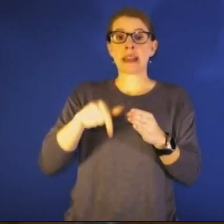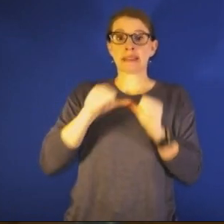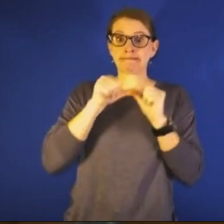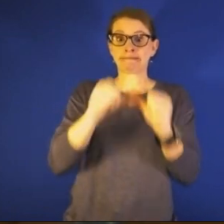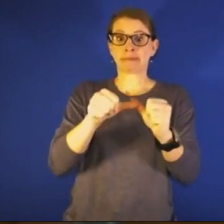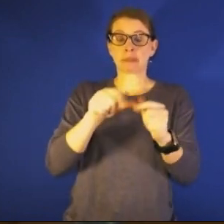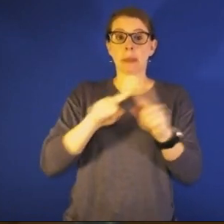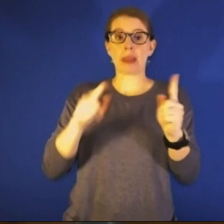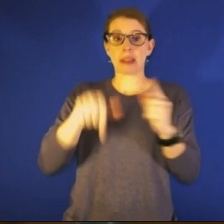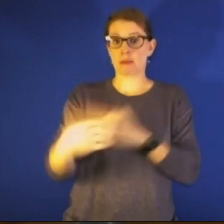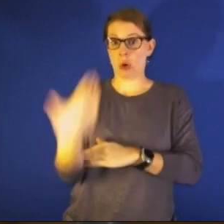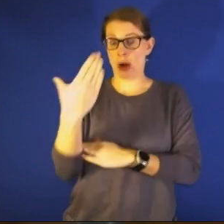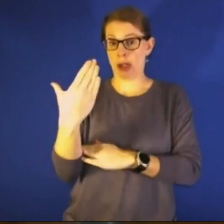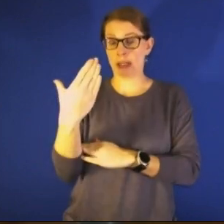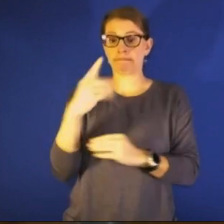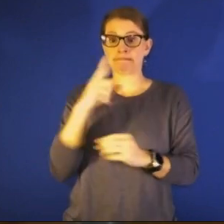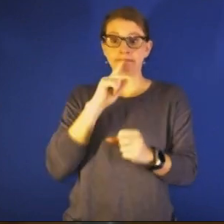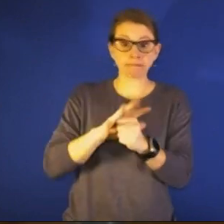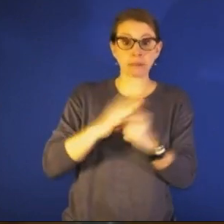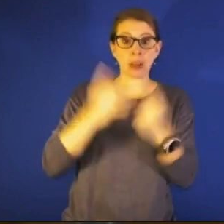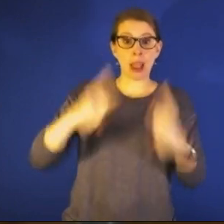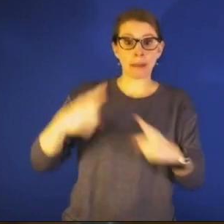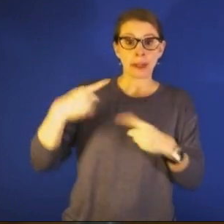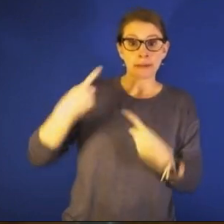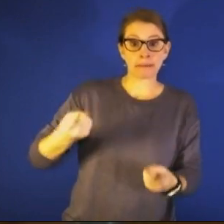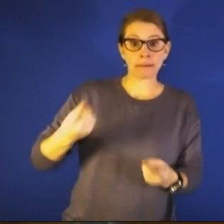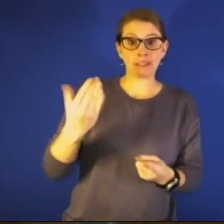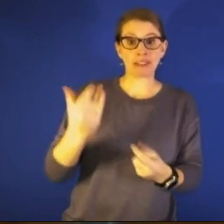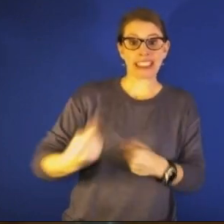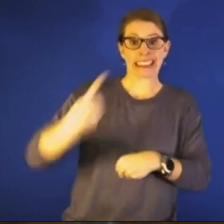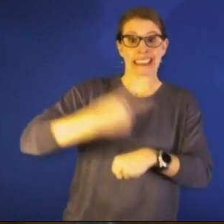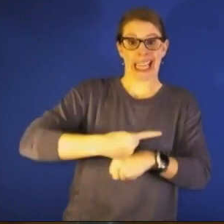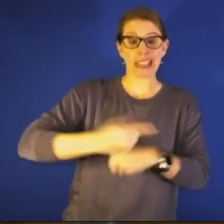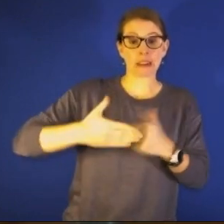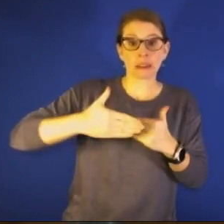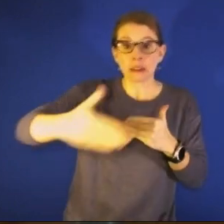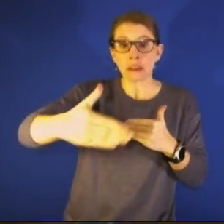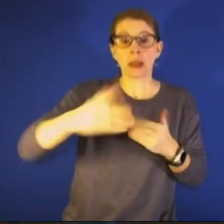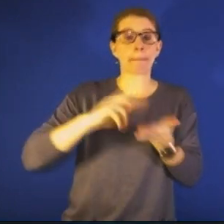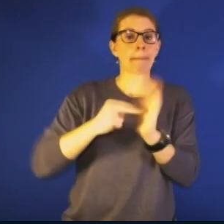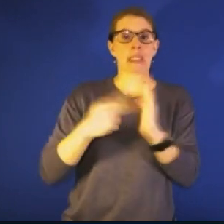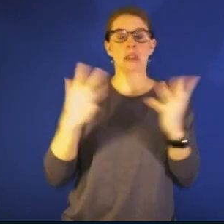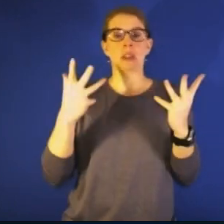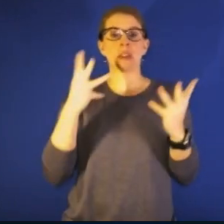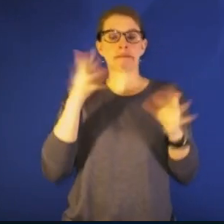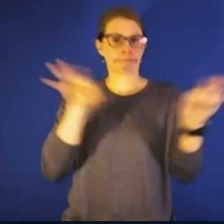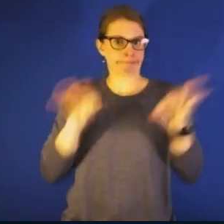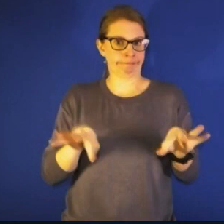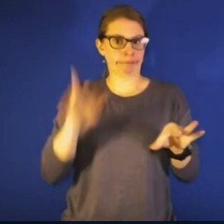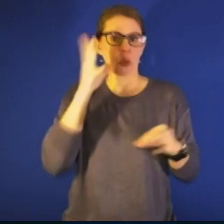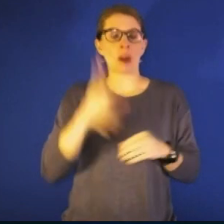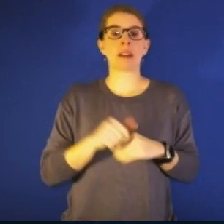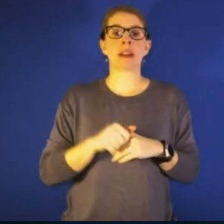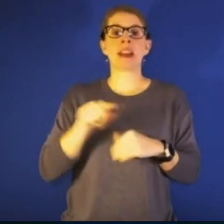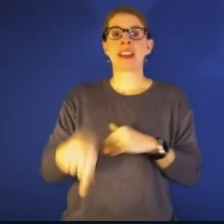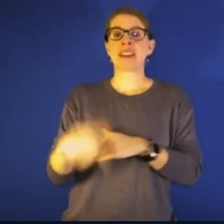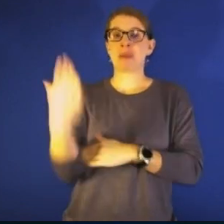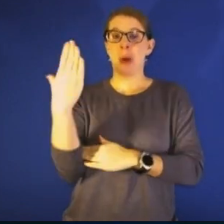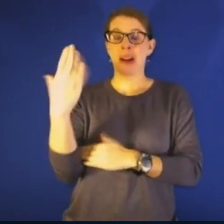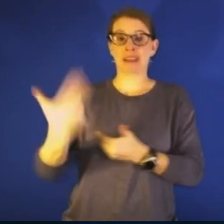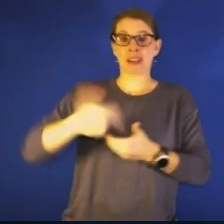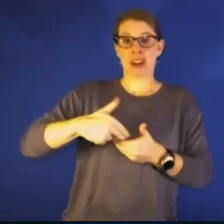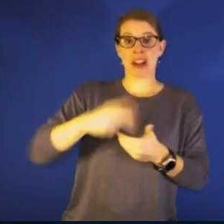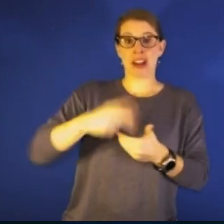can happen over the next 15 days, what this will all mean. So with us this morning, so glad to have Dr.